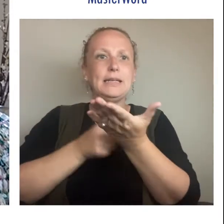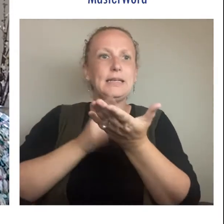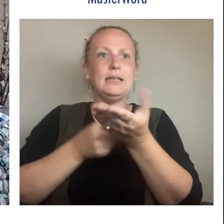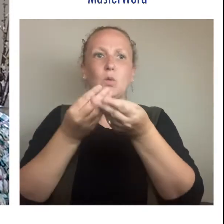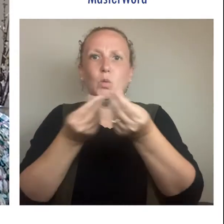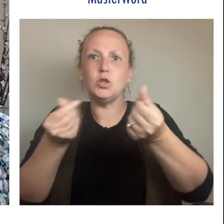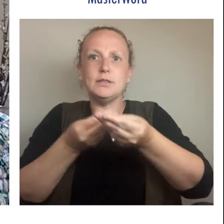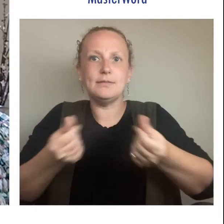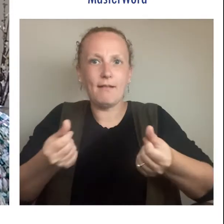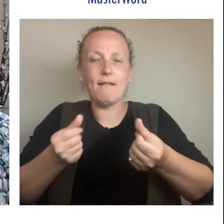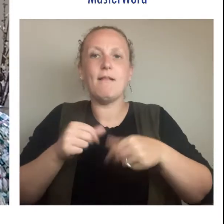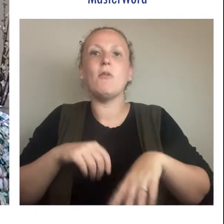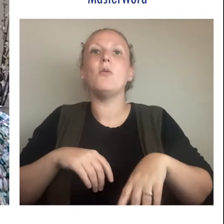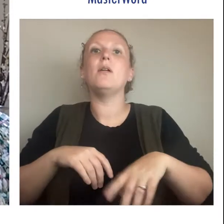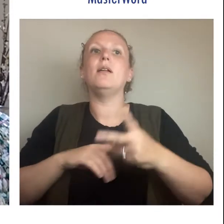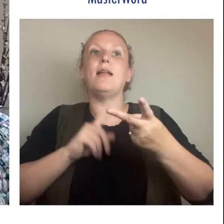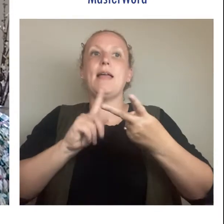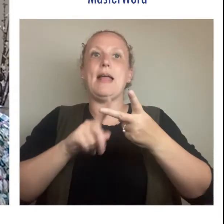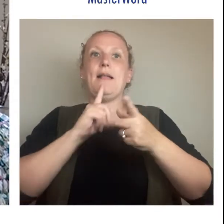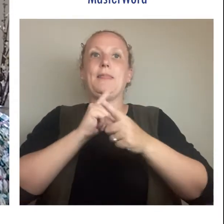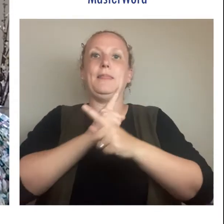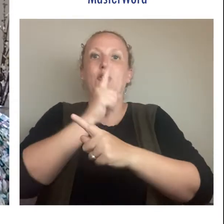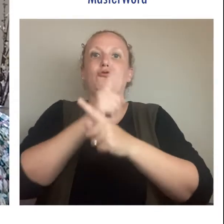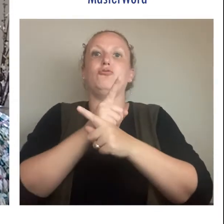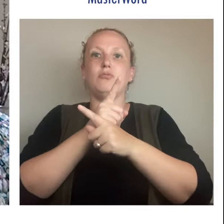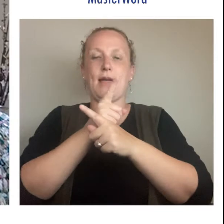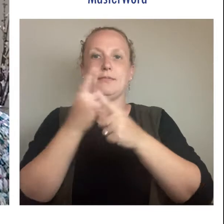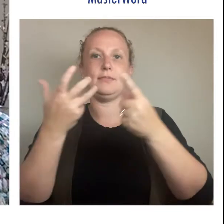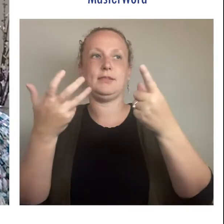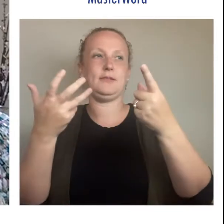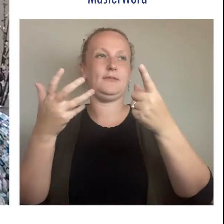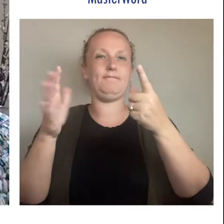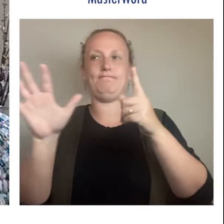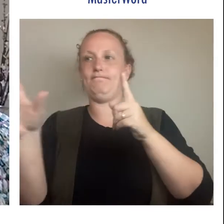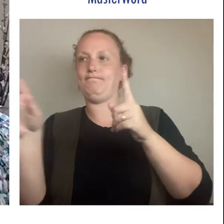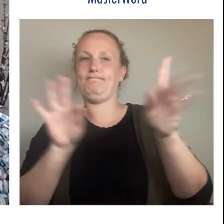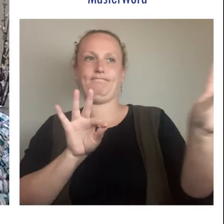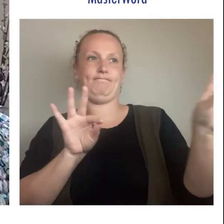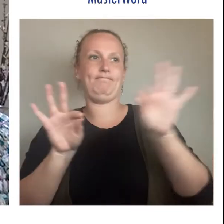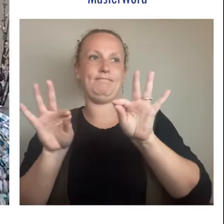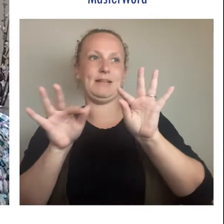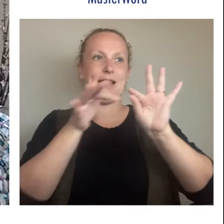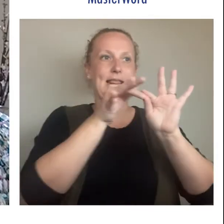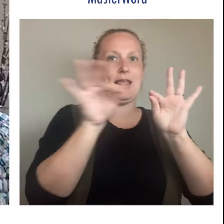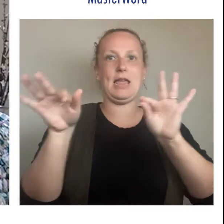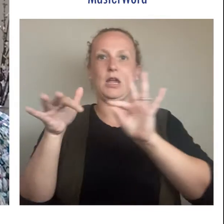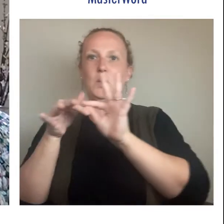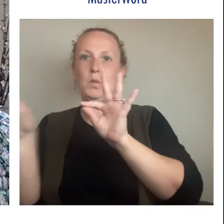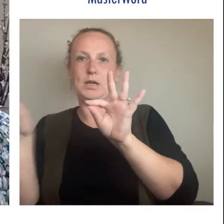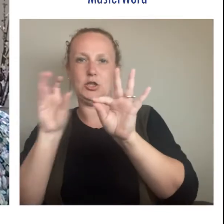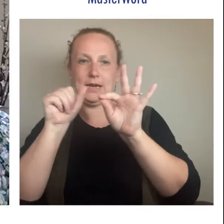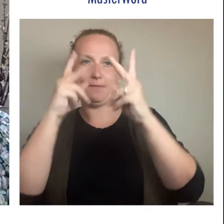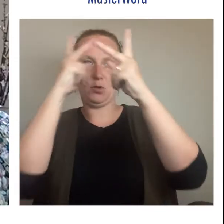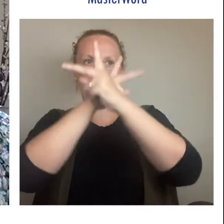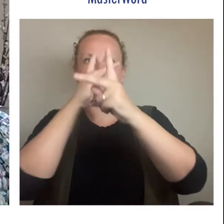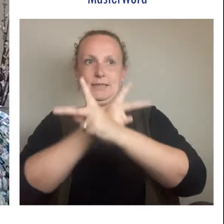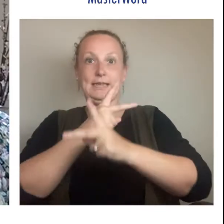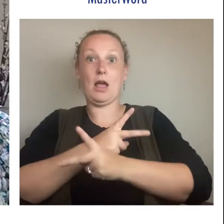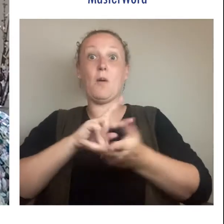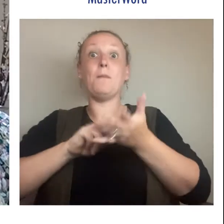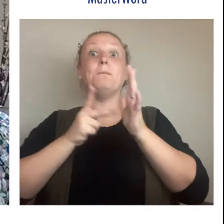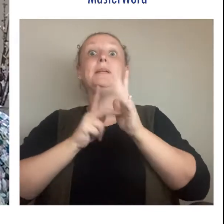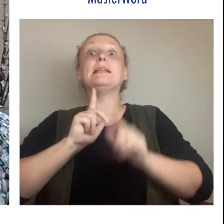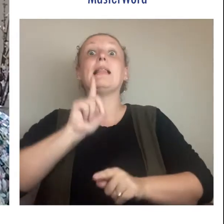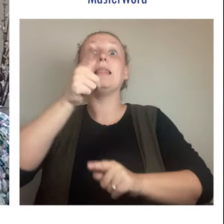the attorney, and the correct formulation of the language on both sides can be utilized so that there's